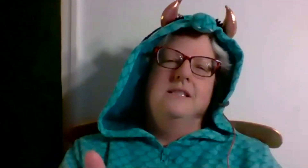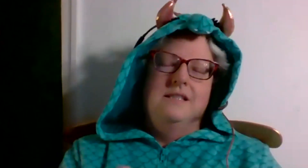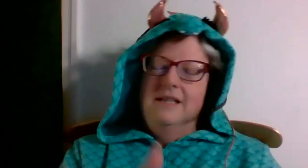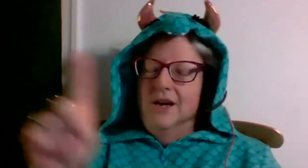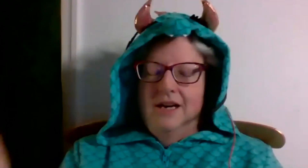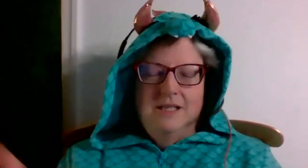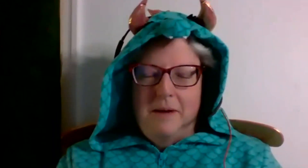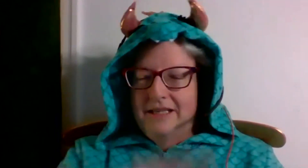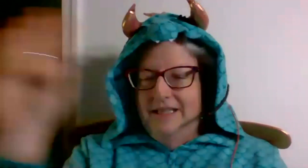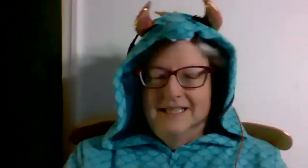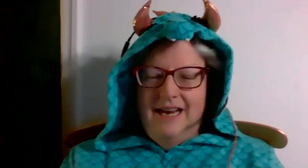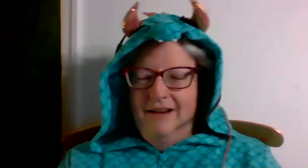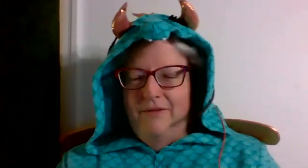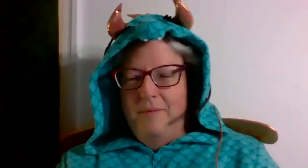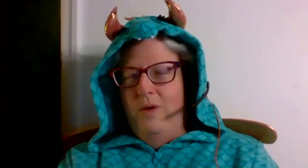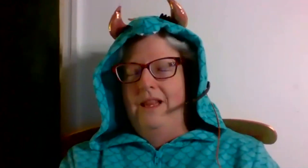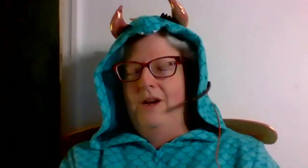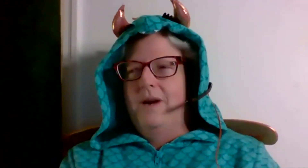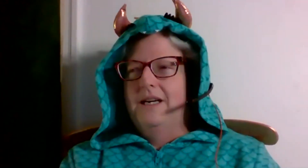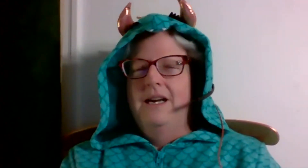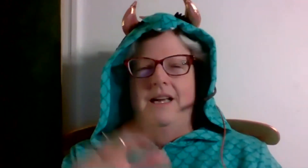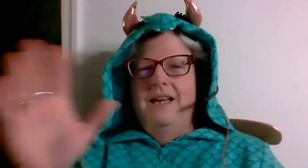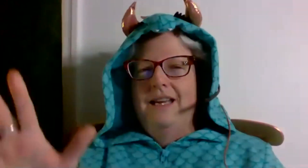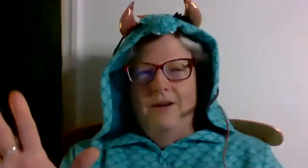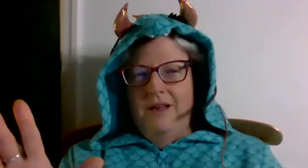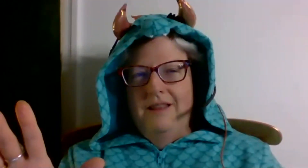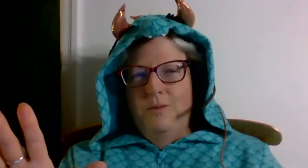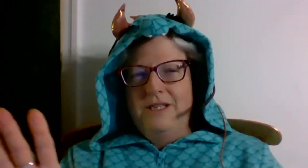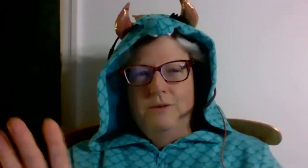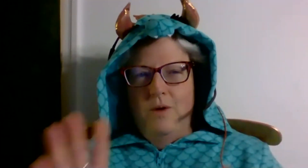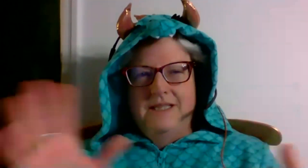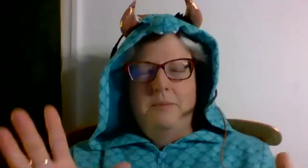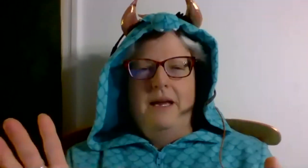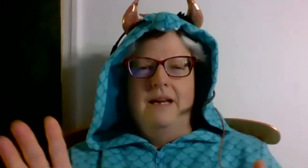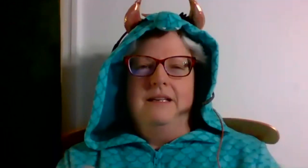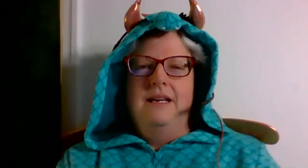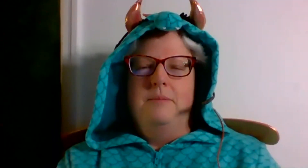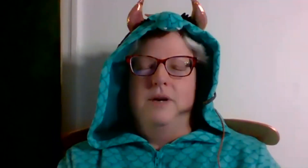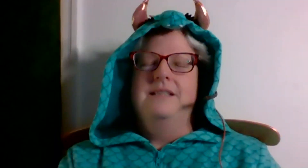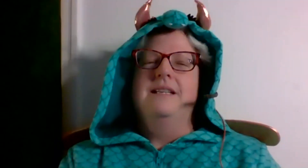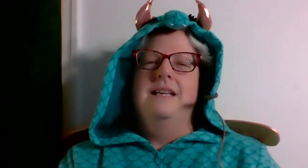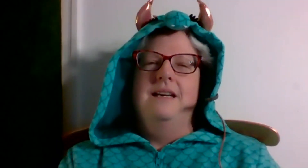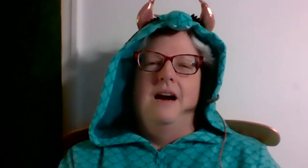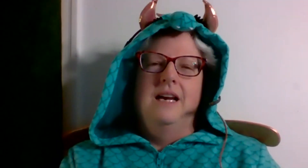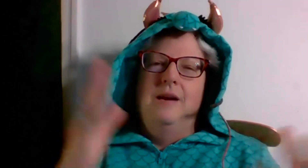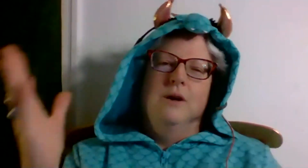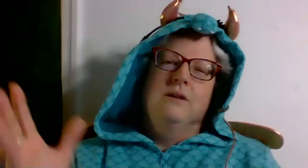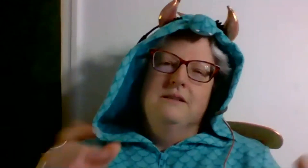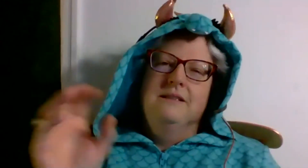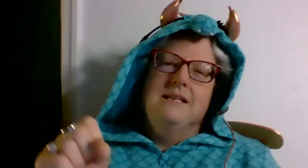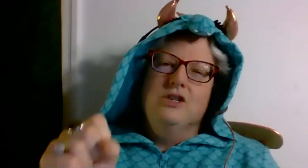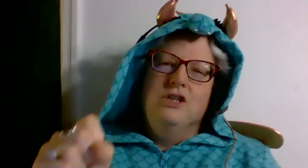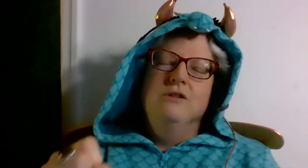finger. It harkens back to this scene from Willow where, the wizard wants to pick an apprentice and our